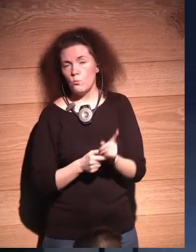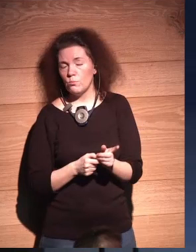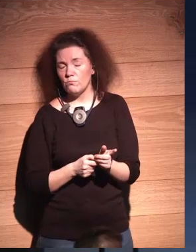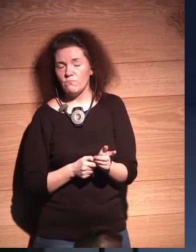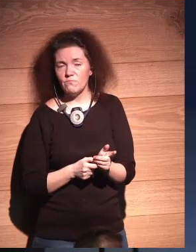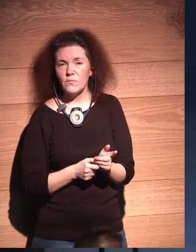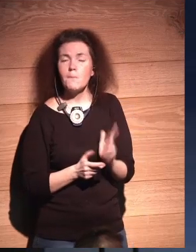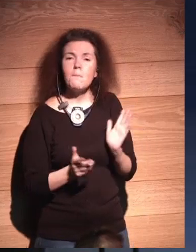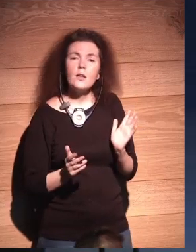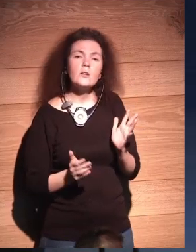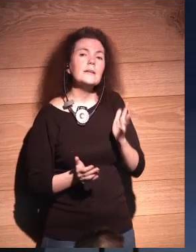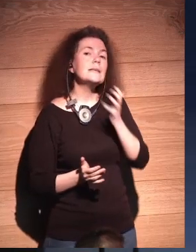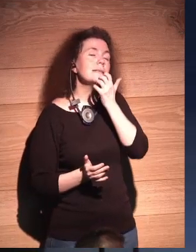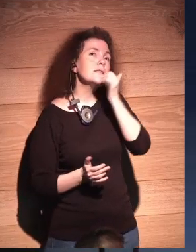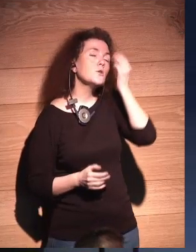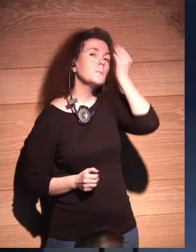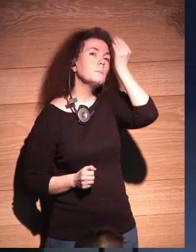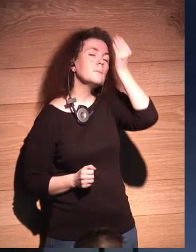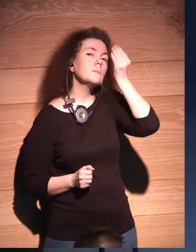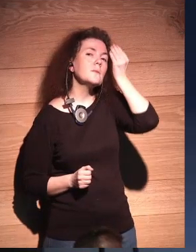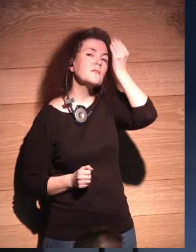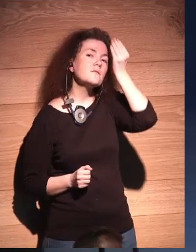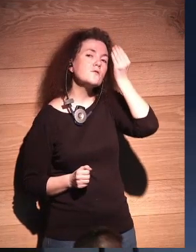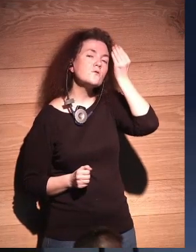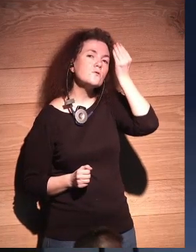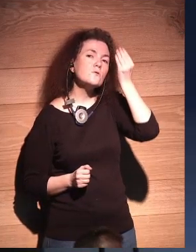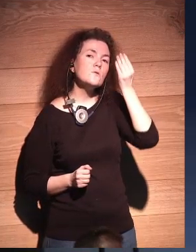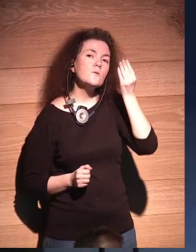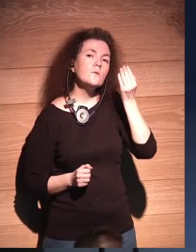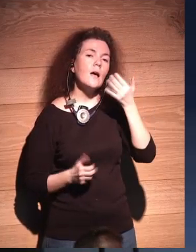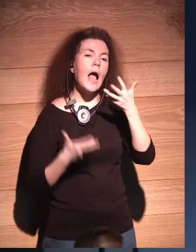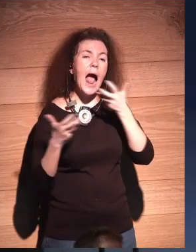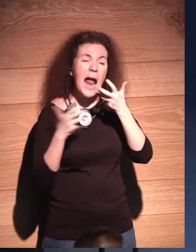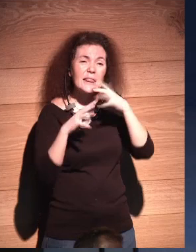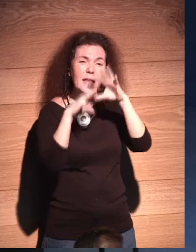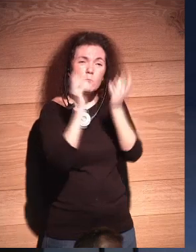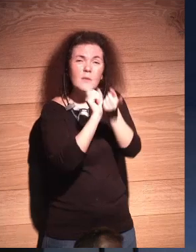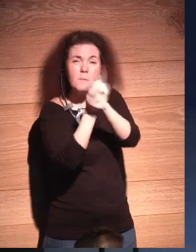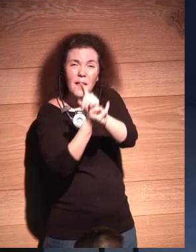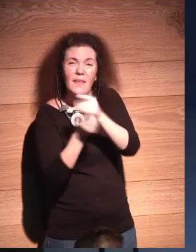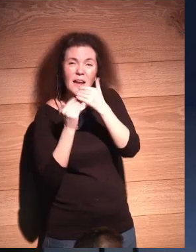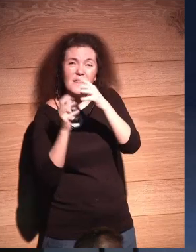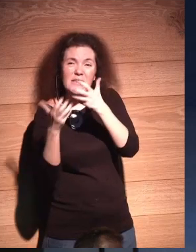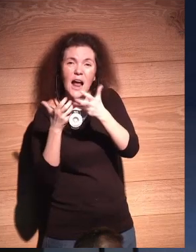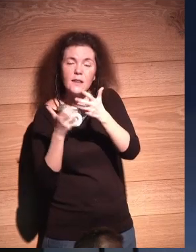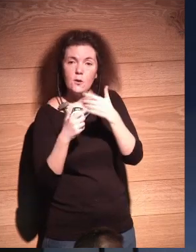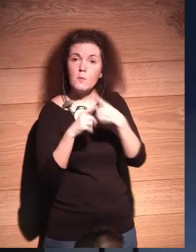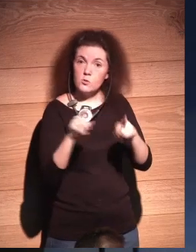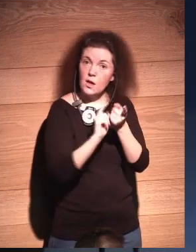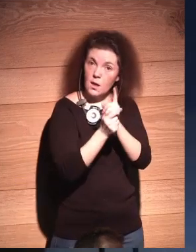but when I think of does art change the world, or does music change things, or how